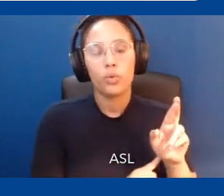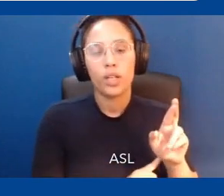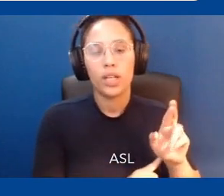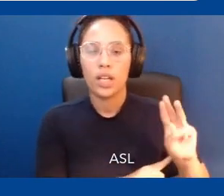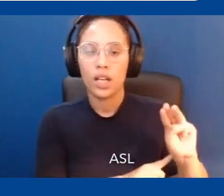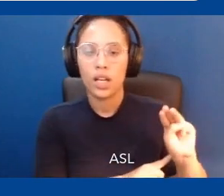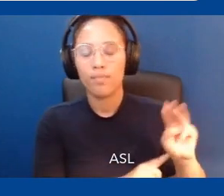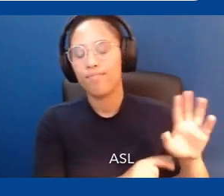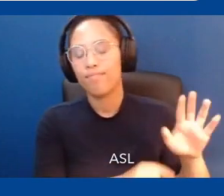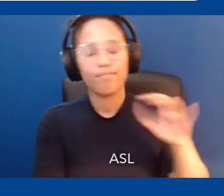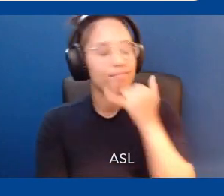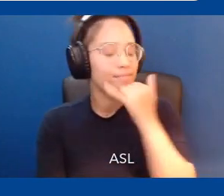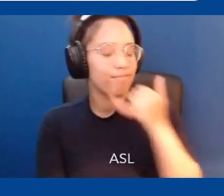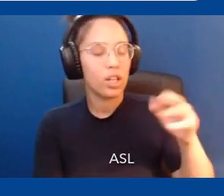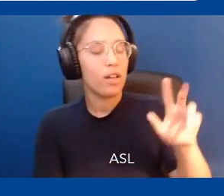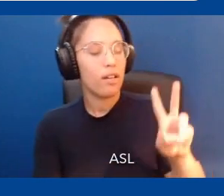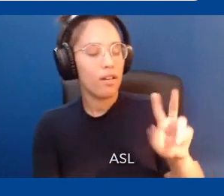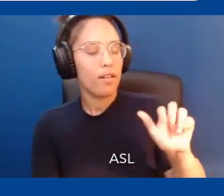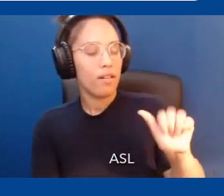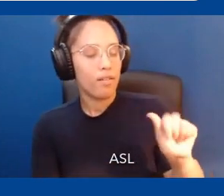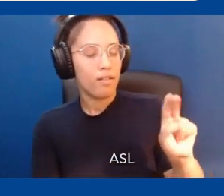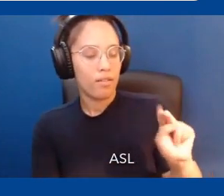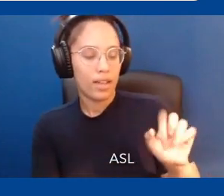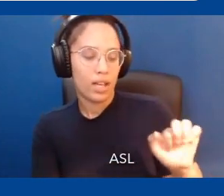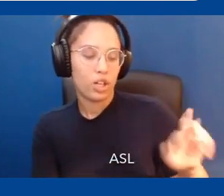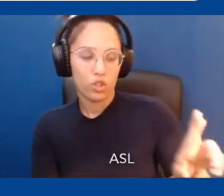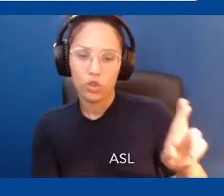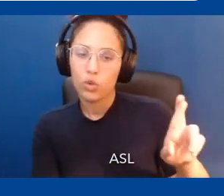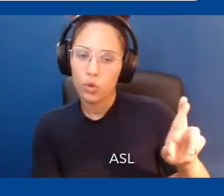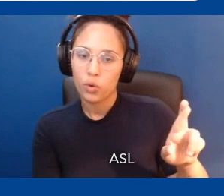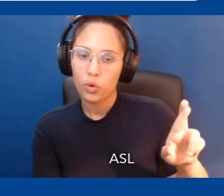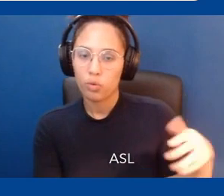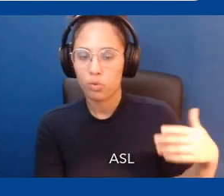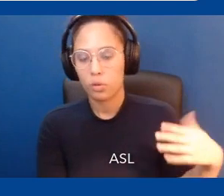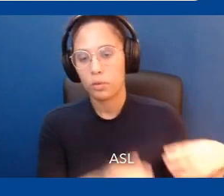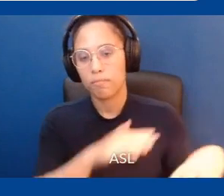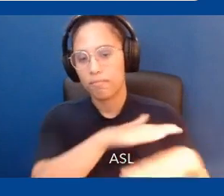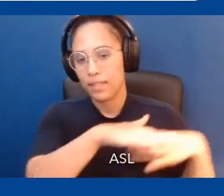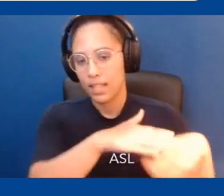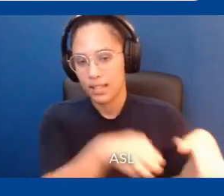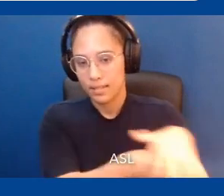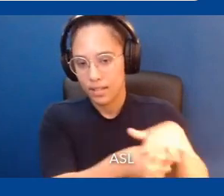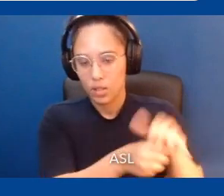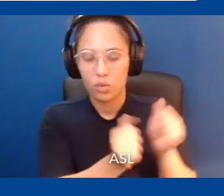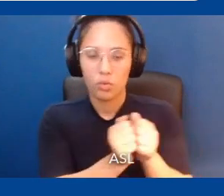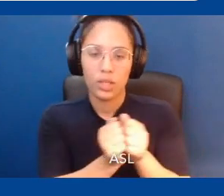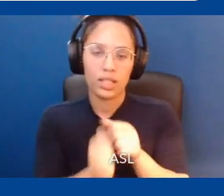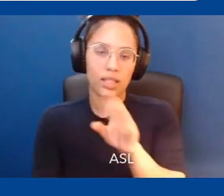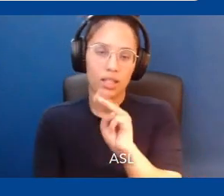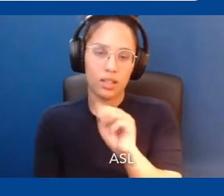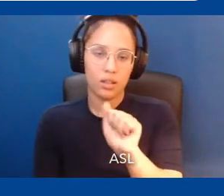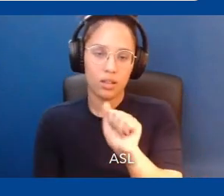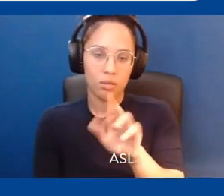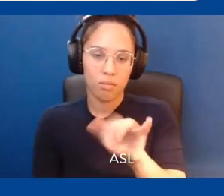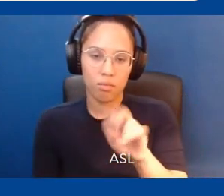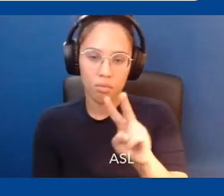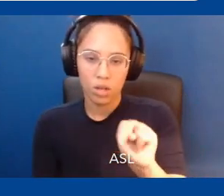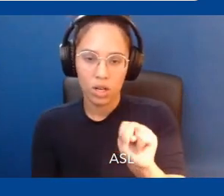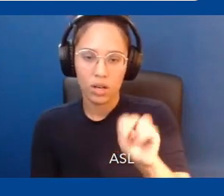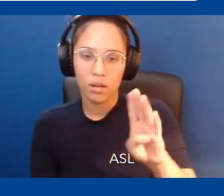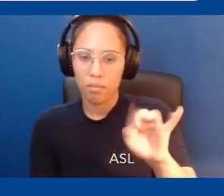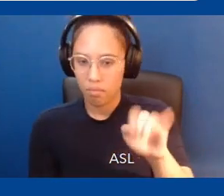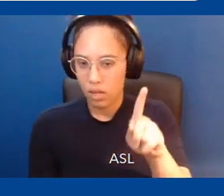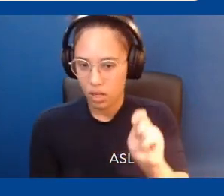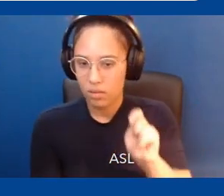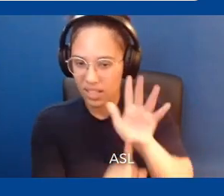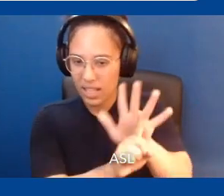Vancouver-based composer Martin Bartlett, a portrait of Martin Bartlett, really working through his archives. And actually just a couple